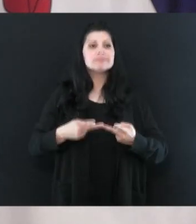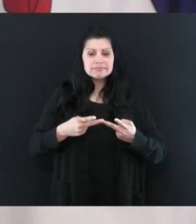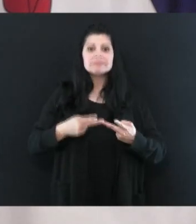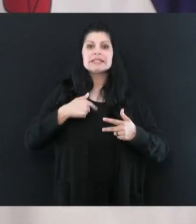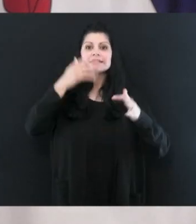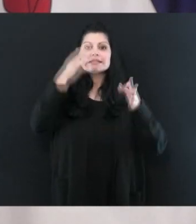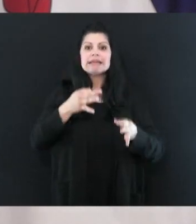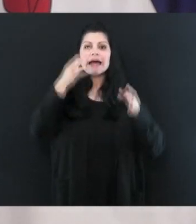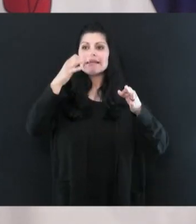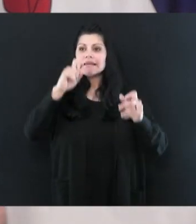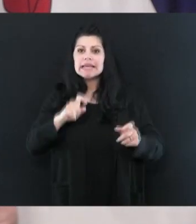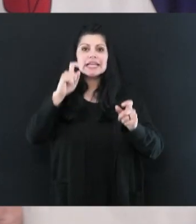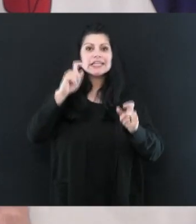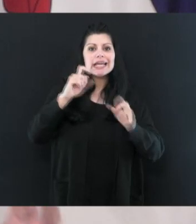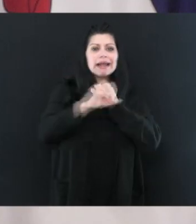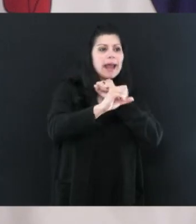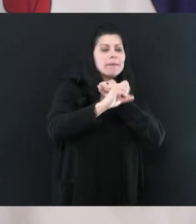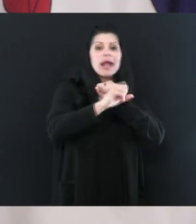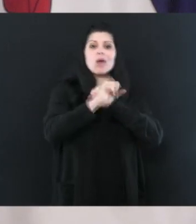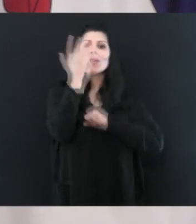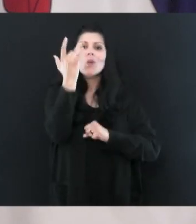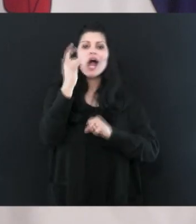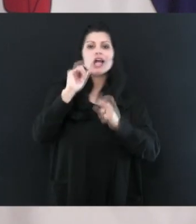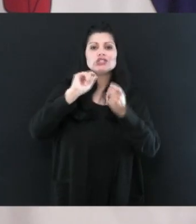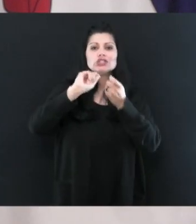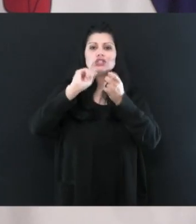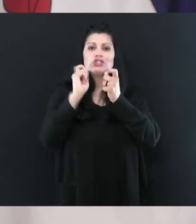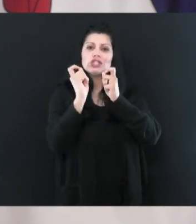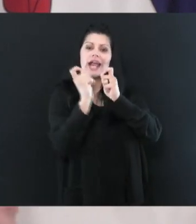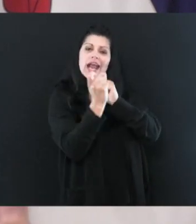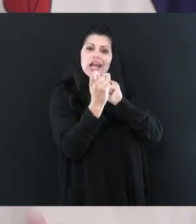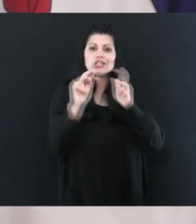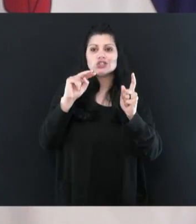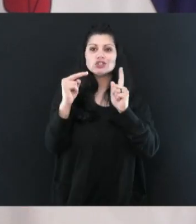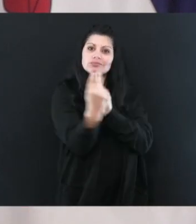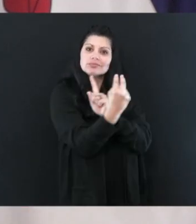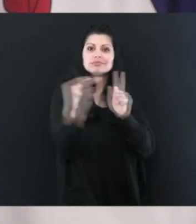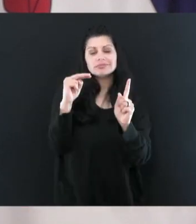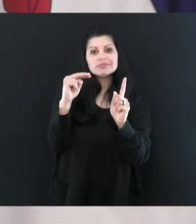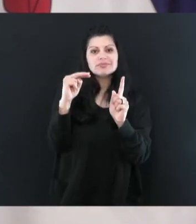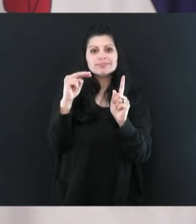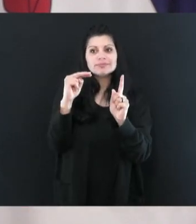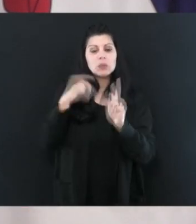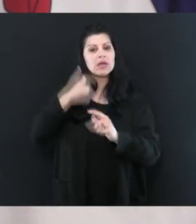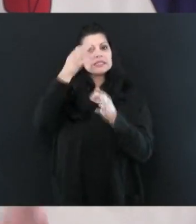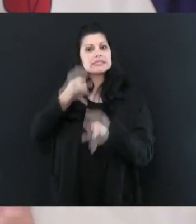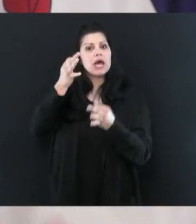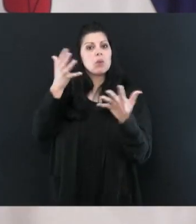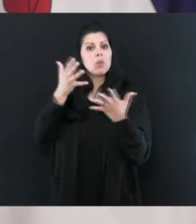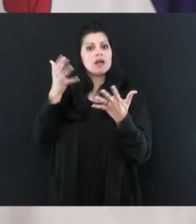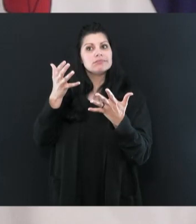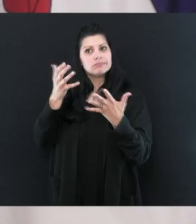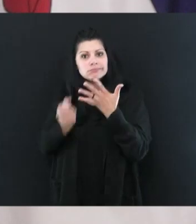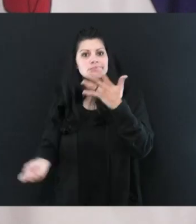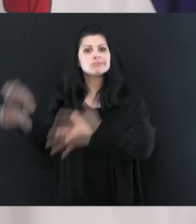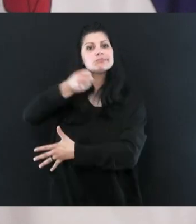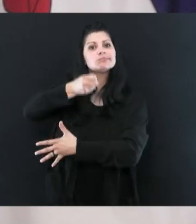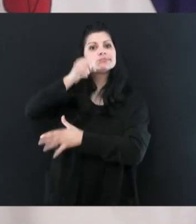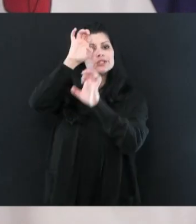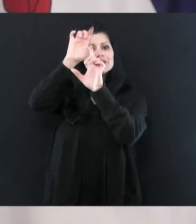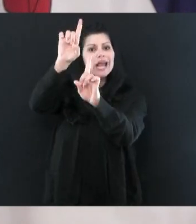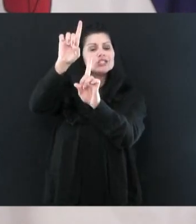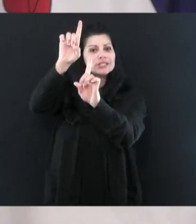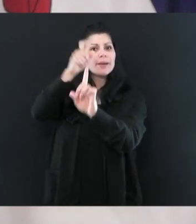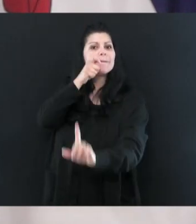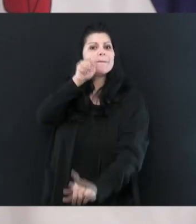our image. So the first thing I thought we needed to do was make education our centerpiece. Put a stake in the sand on